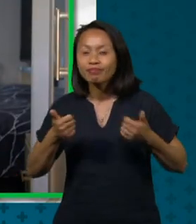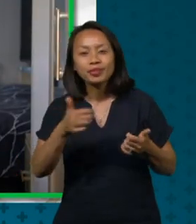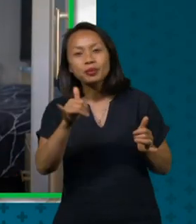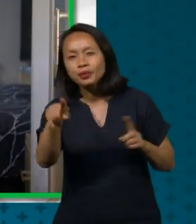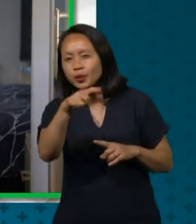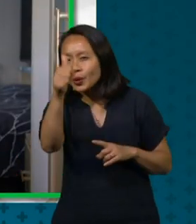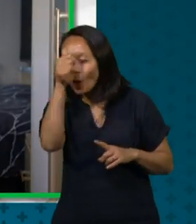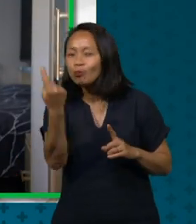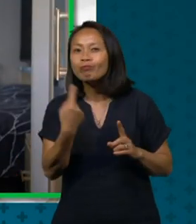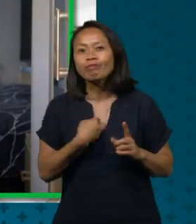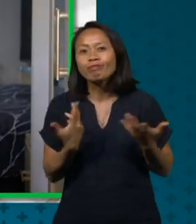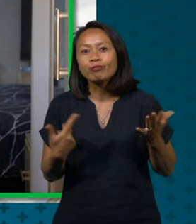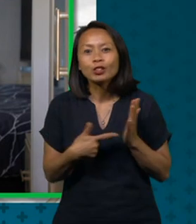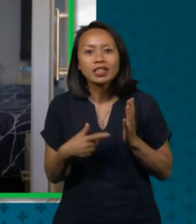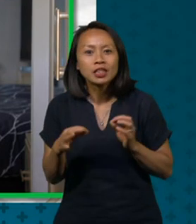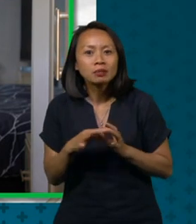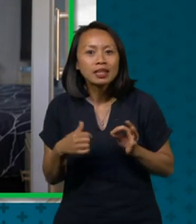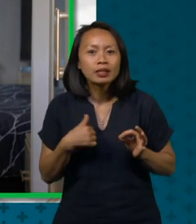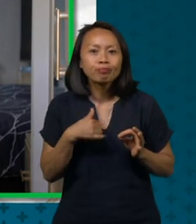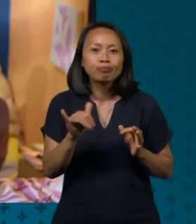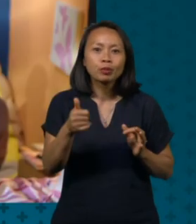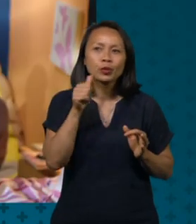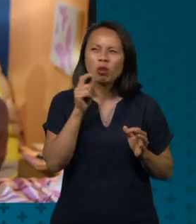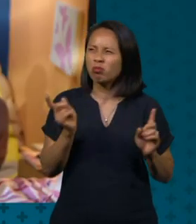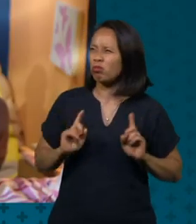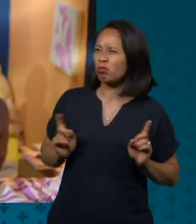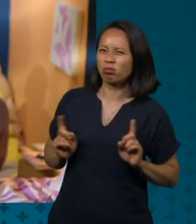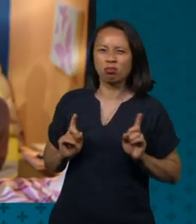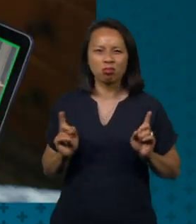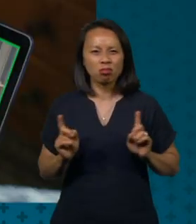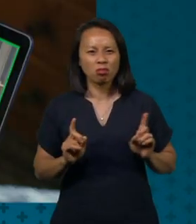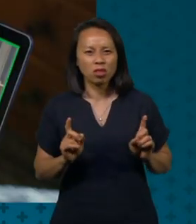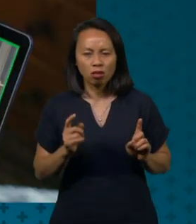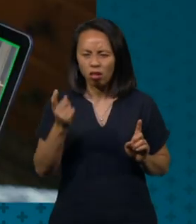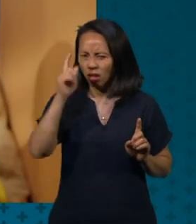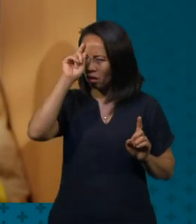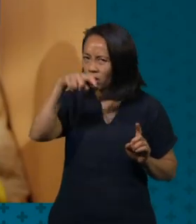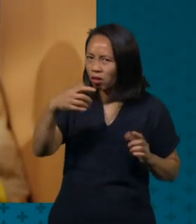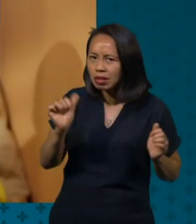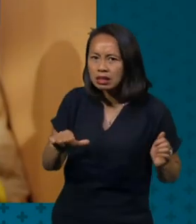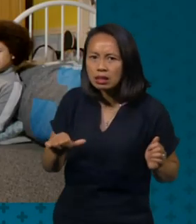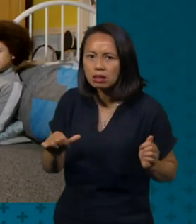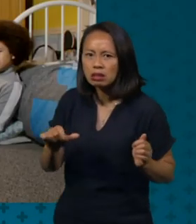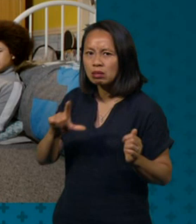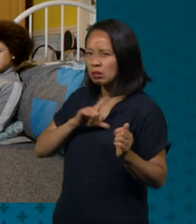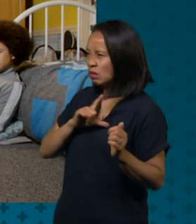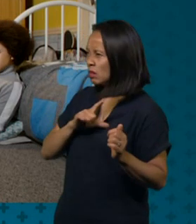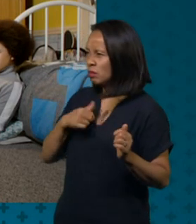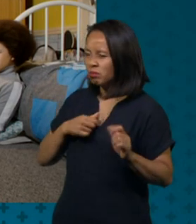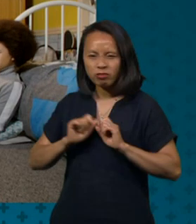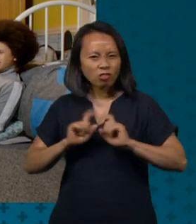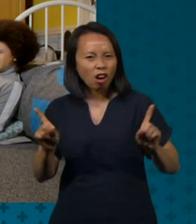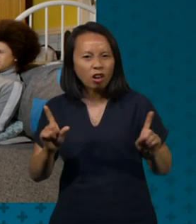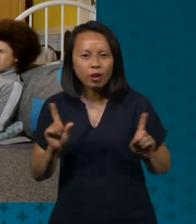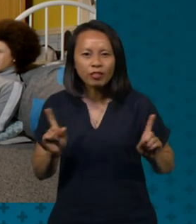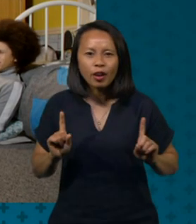I'm Tracy Beaker. And you're probably wondering, what is going on? The thought did occur. And why is it me doing one of these vlog things? What